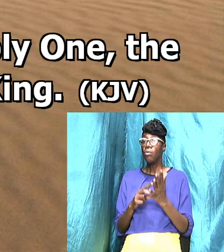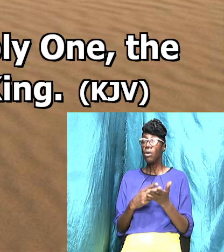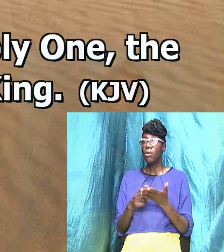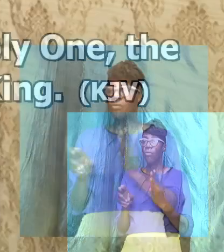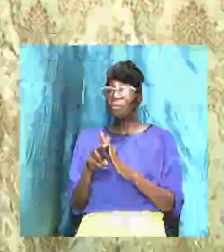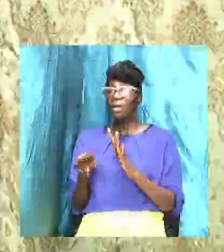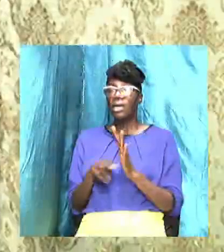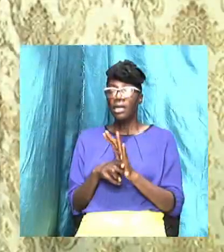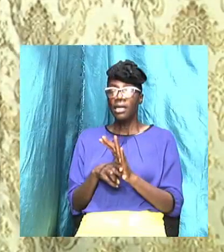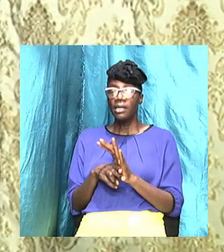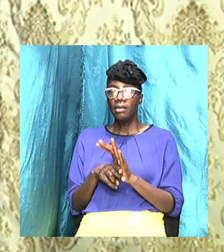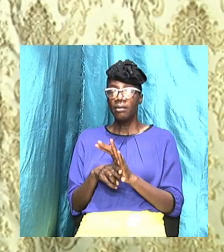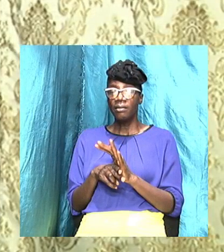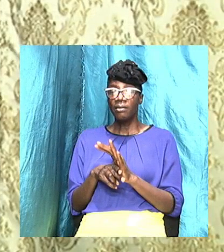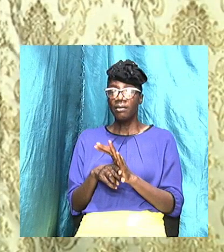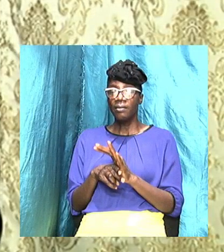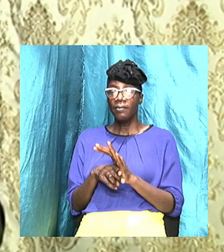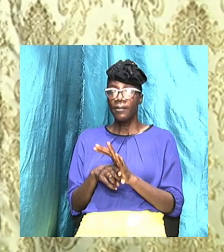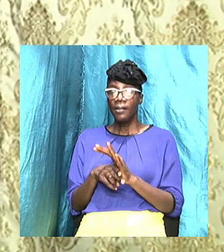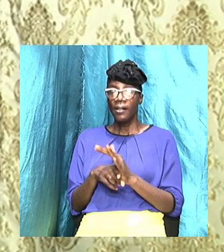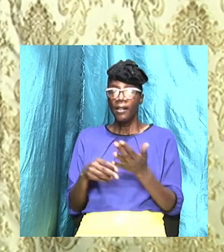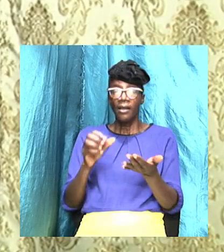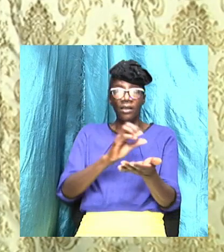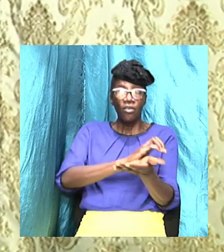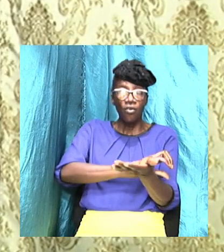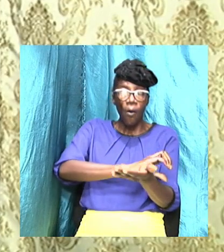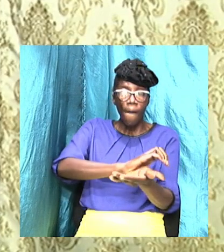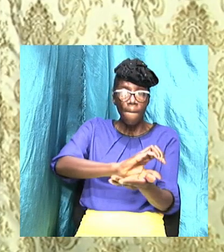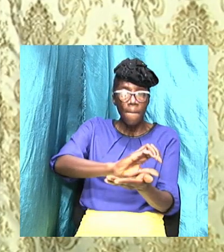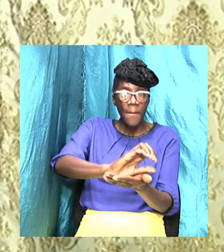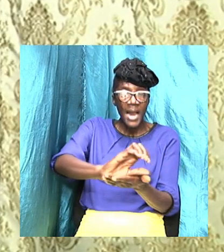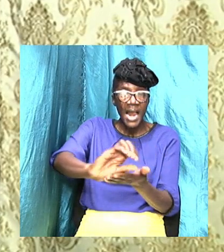say it is absolute perfection.